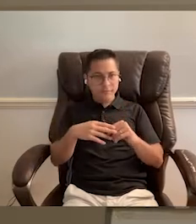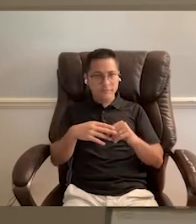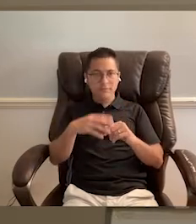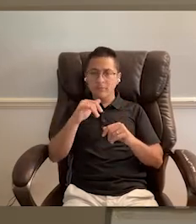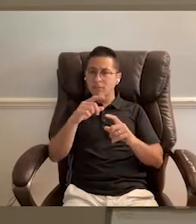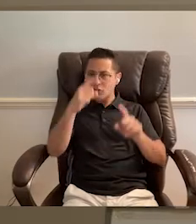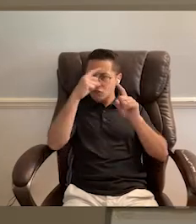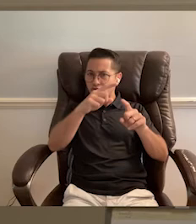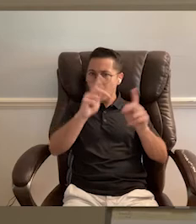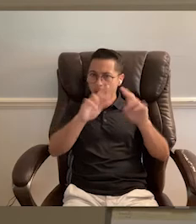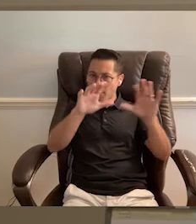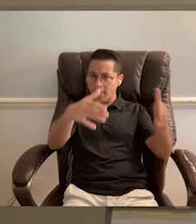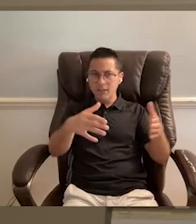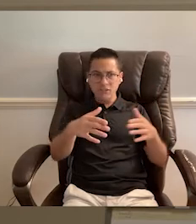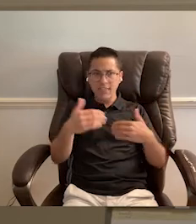have a video